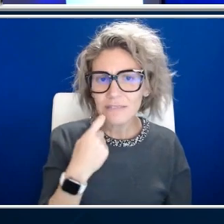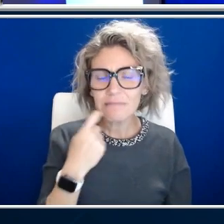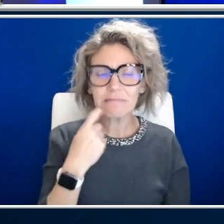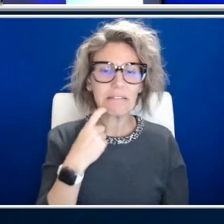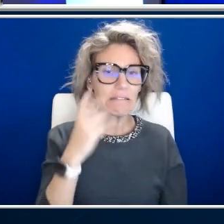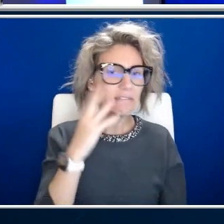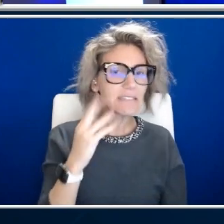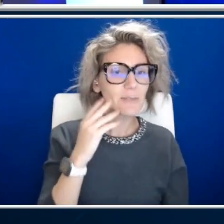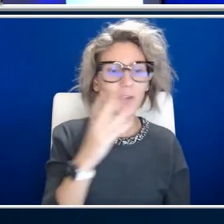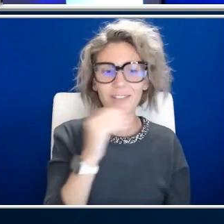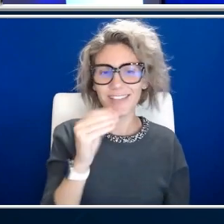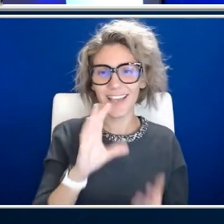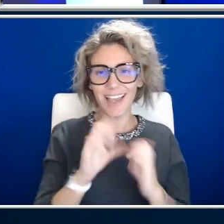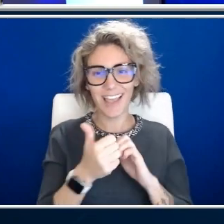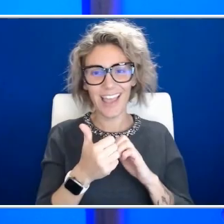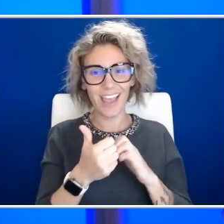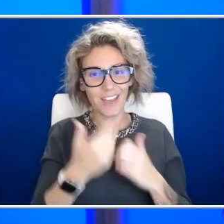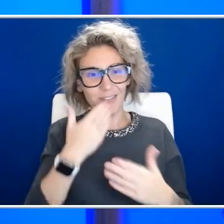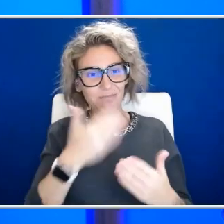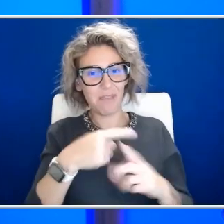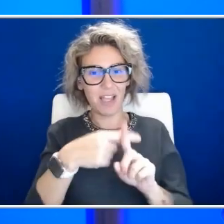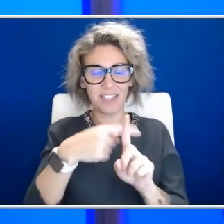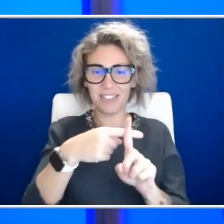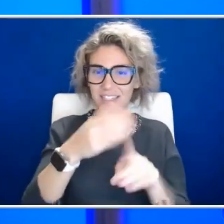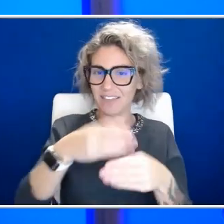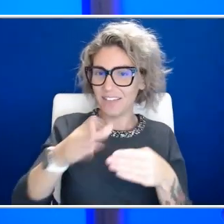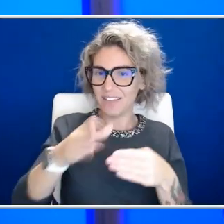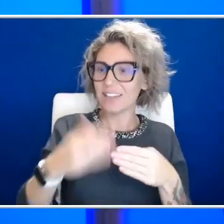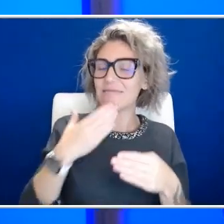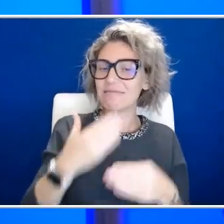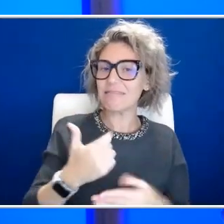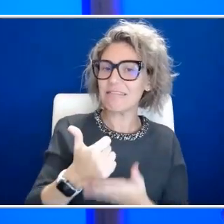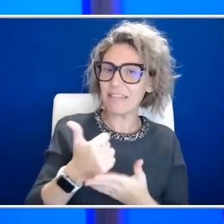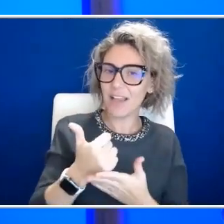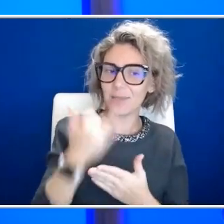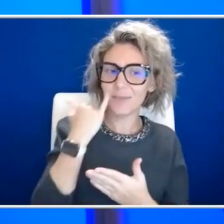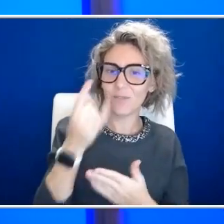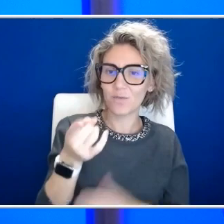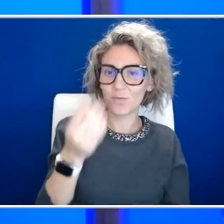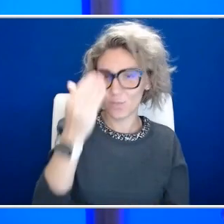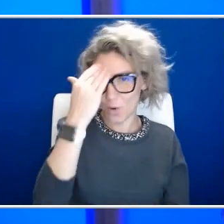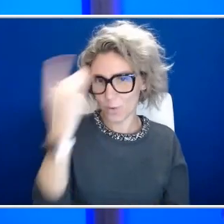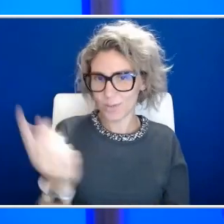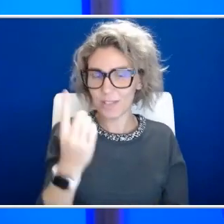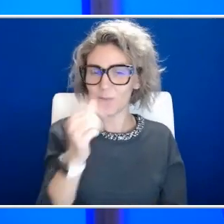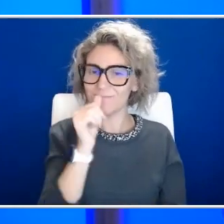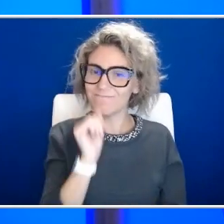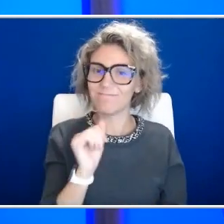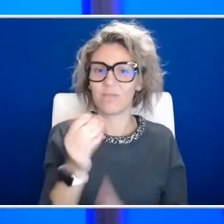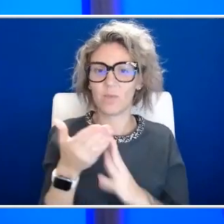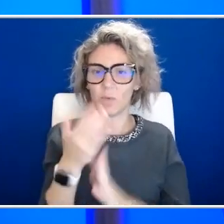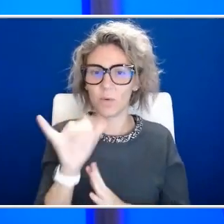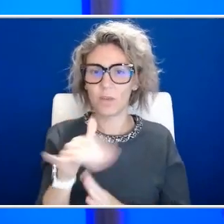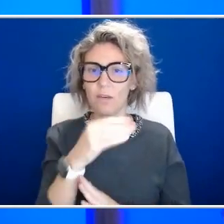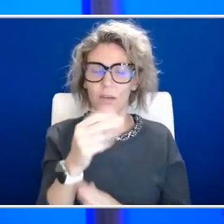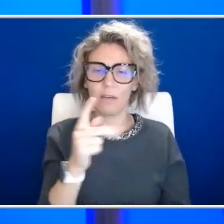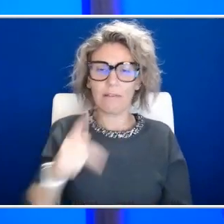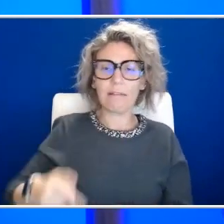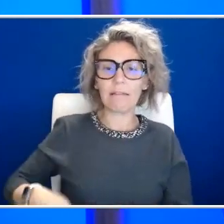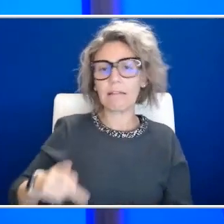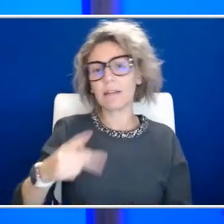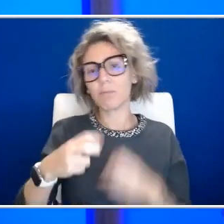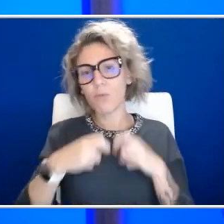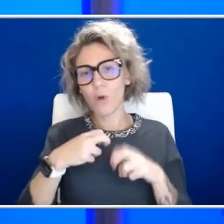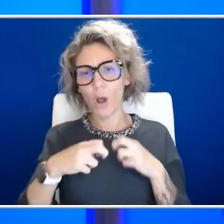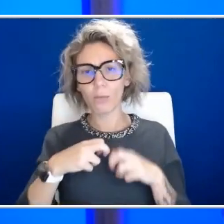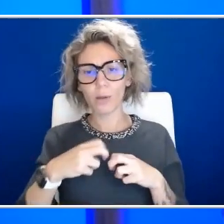Yes, definitely. I think it definitely helps if you know someone who's suffering through that and has a kidney problem. I think if